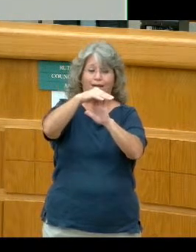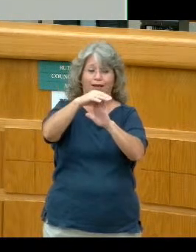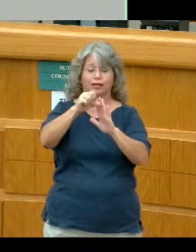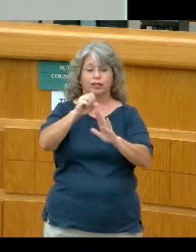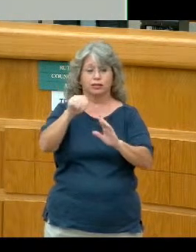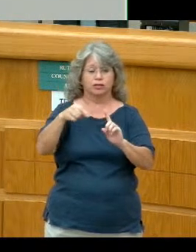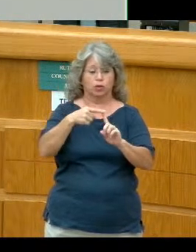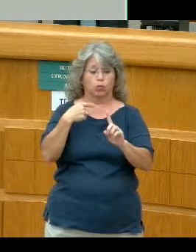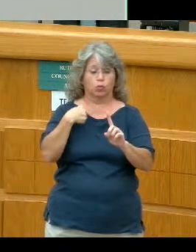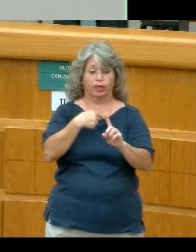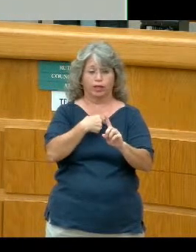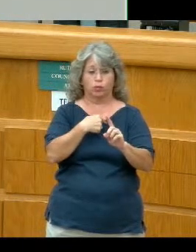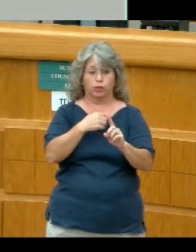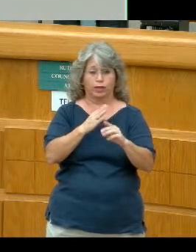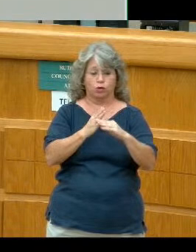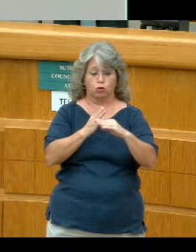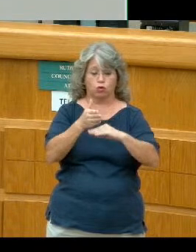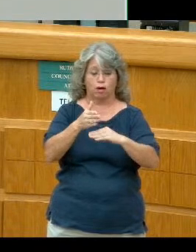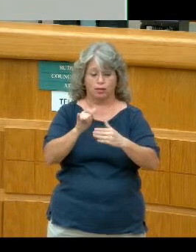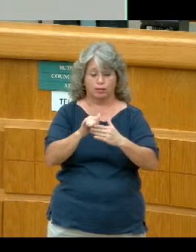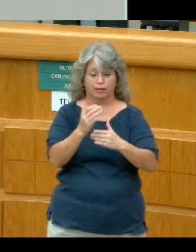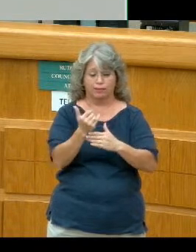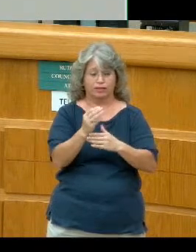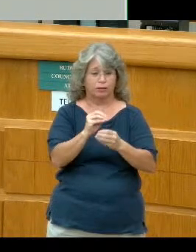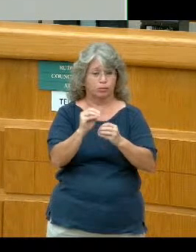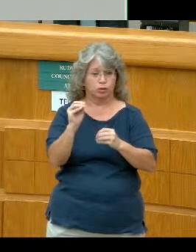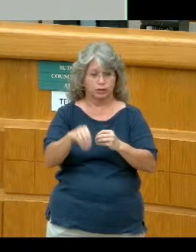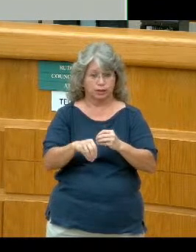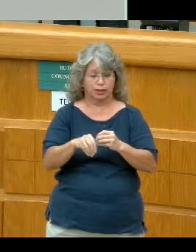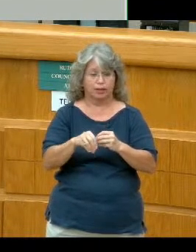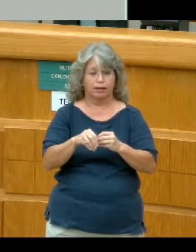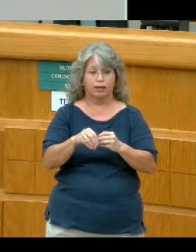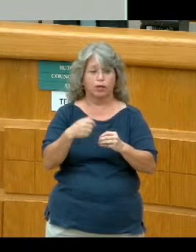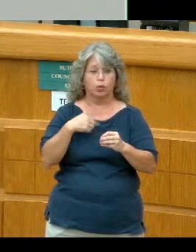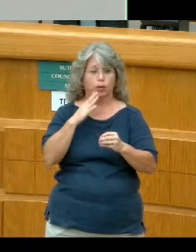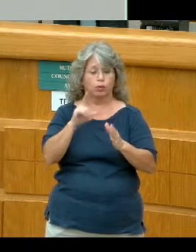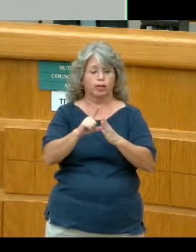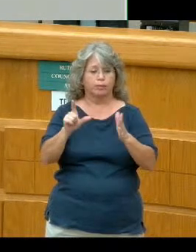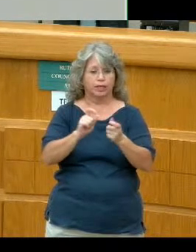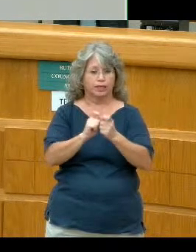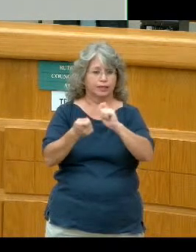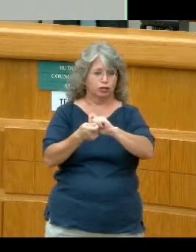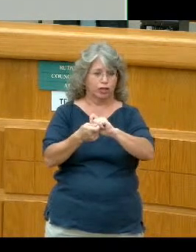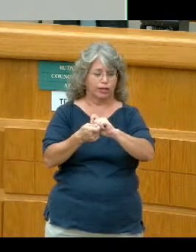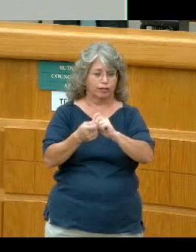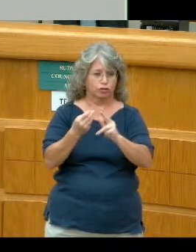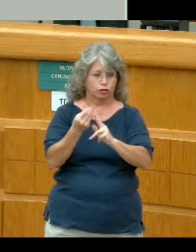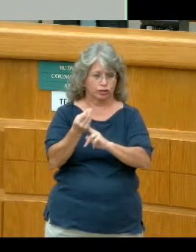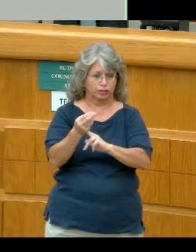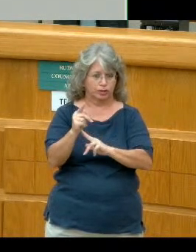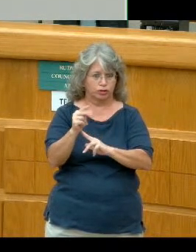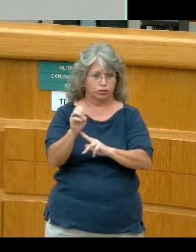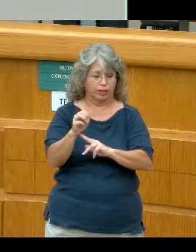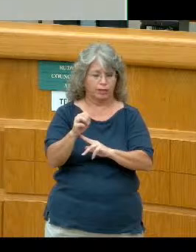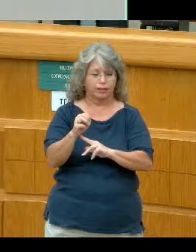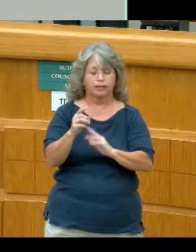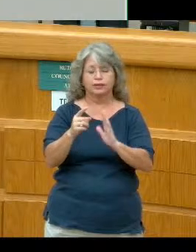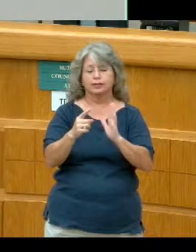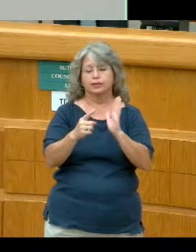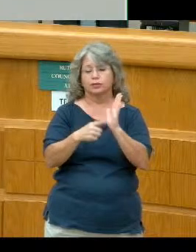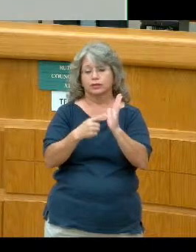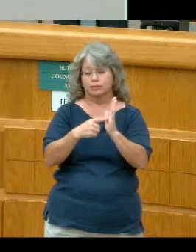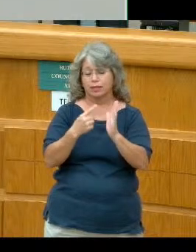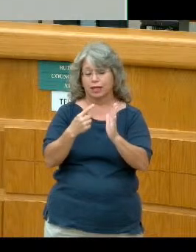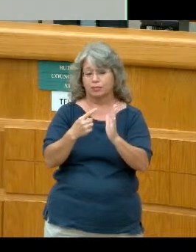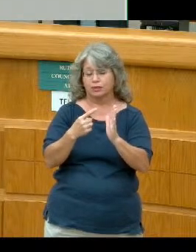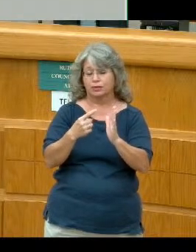we cross a threshold, we immediately change the transmission rate, but that's not actually what happens. So it's going to cut both ways. Sometimes it's going to